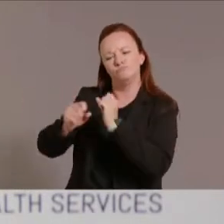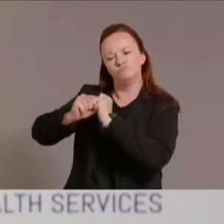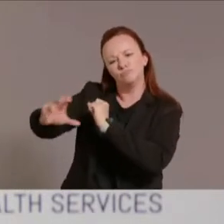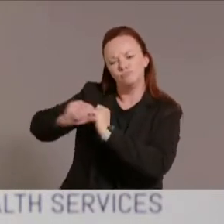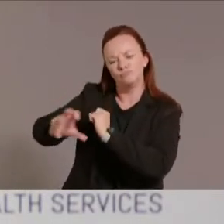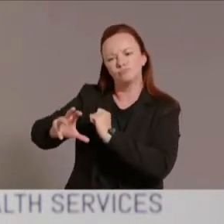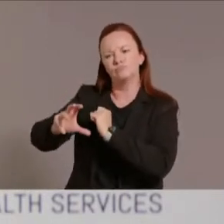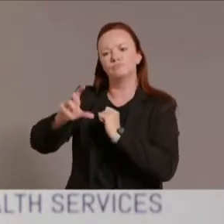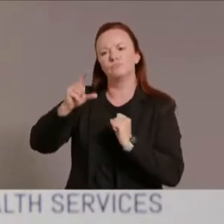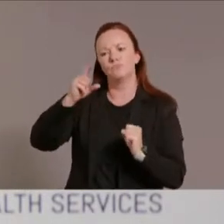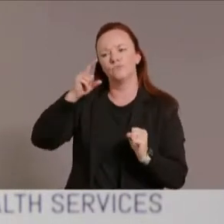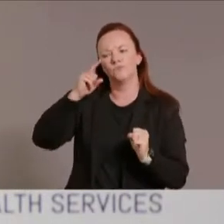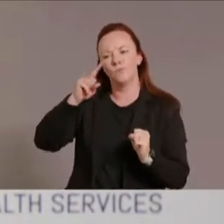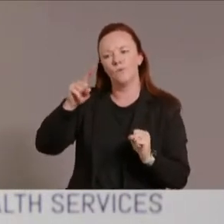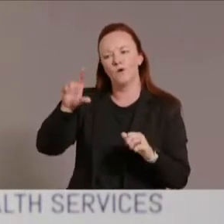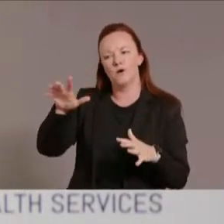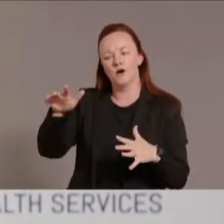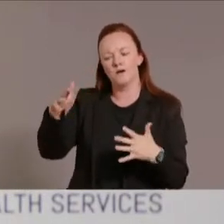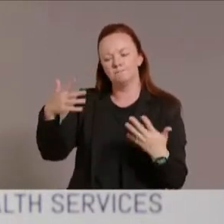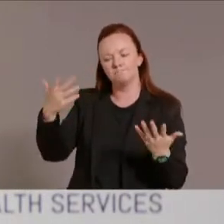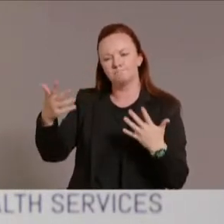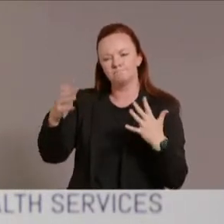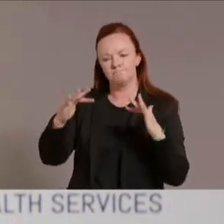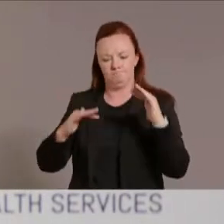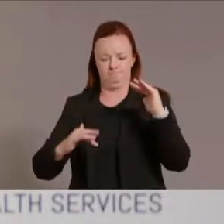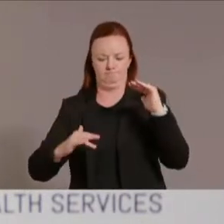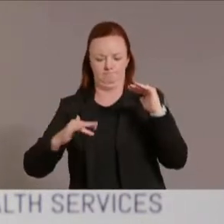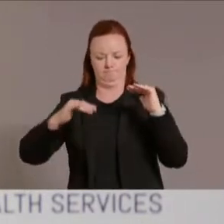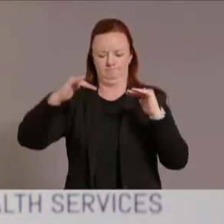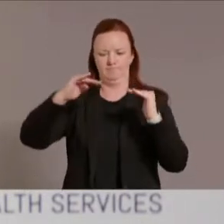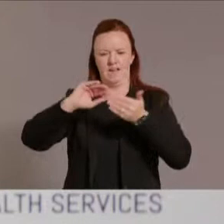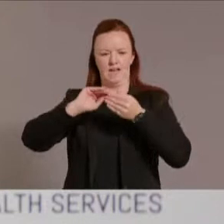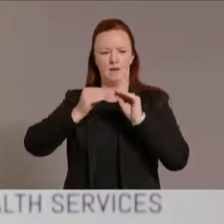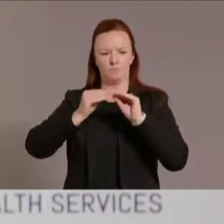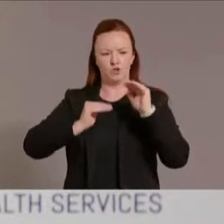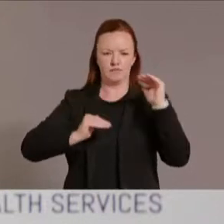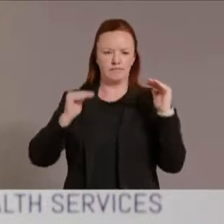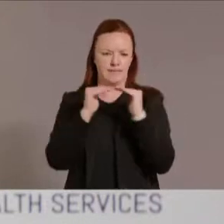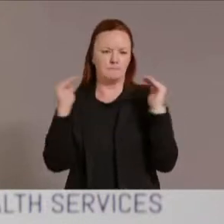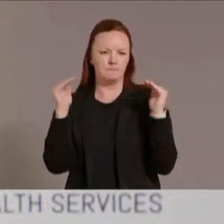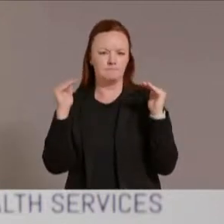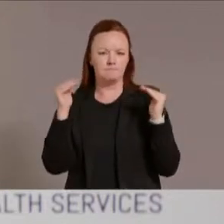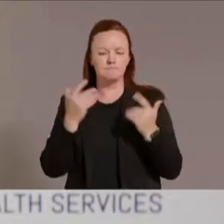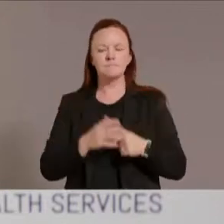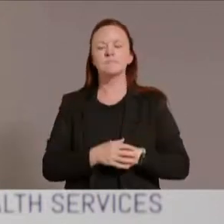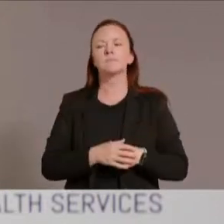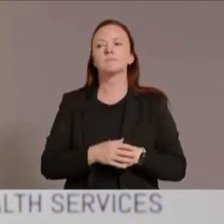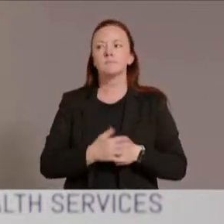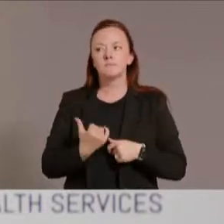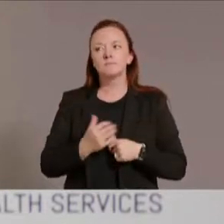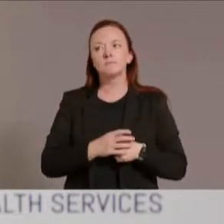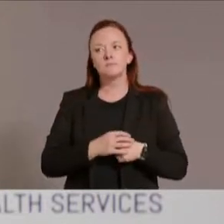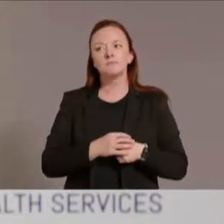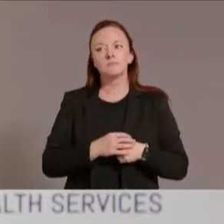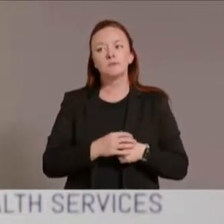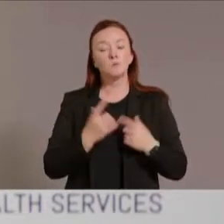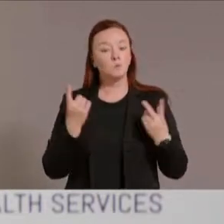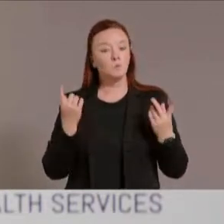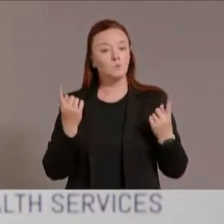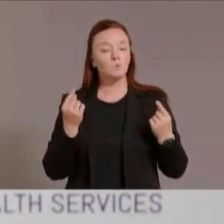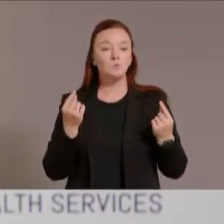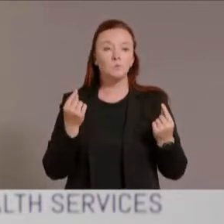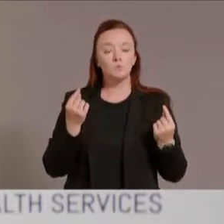to move closer to that alignment? Yeah. So some of the things that we're doing is we're